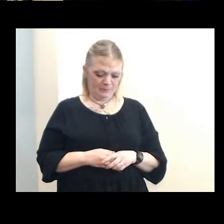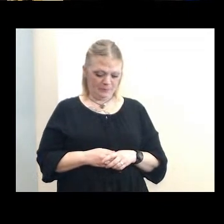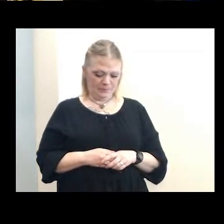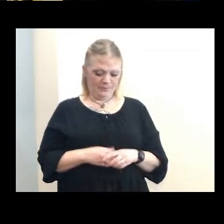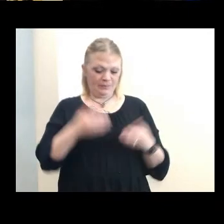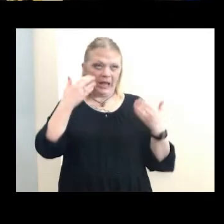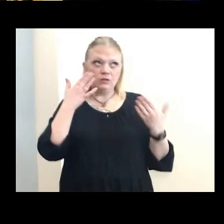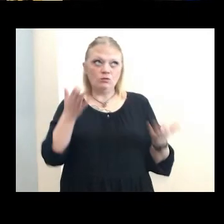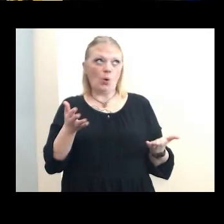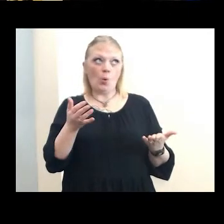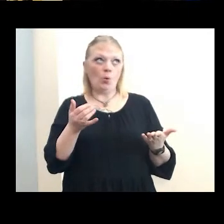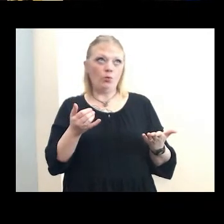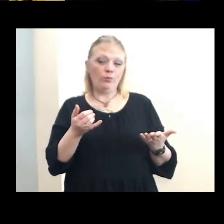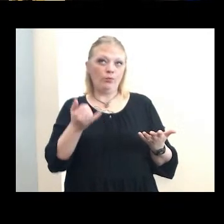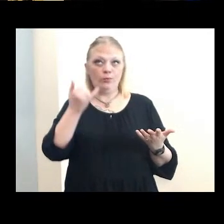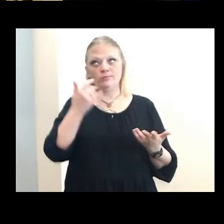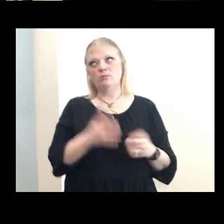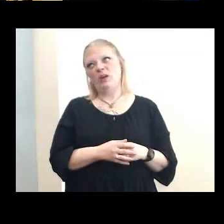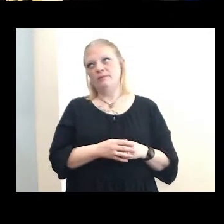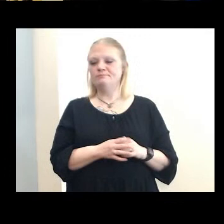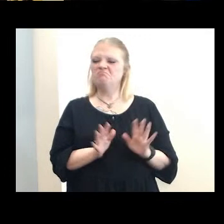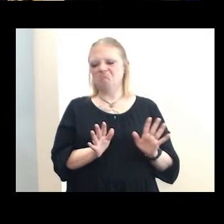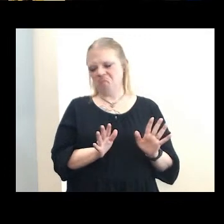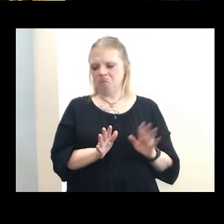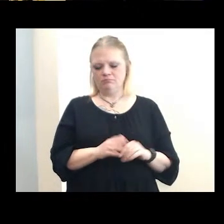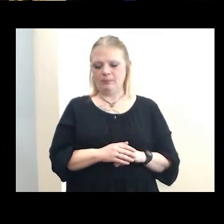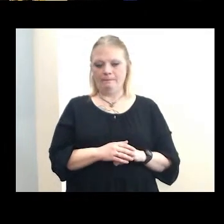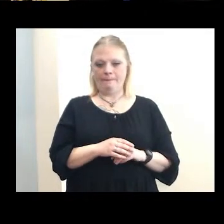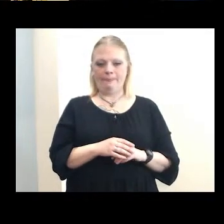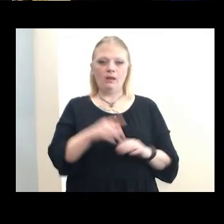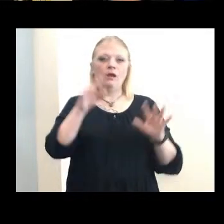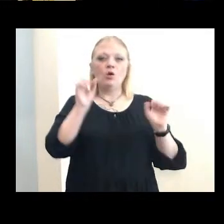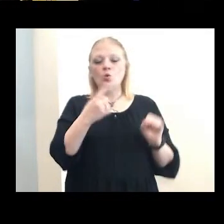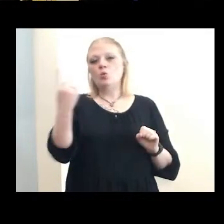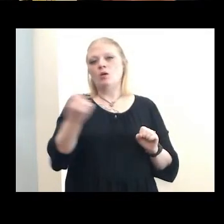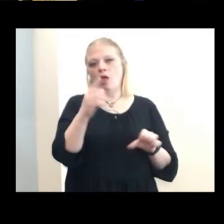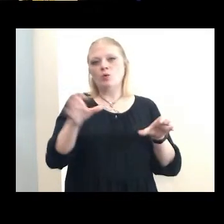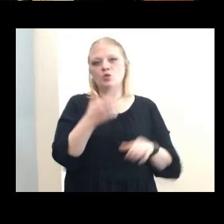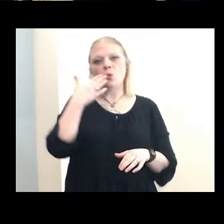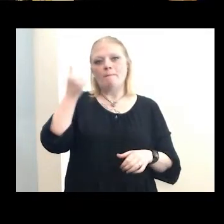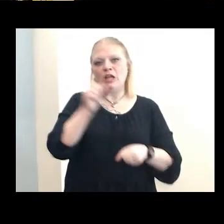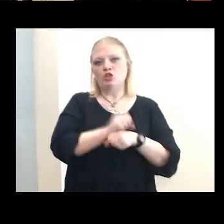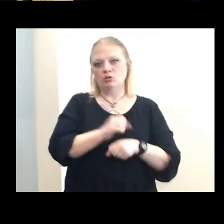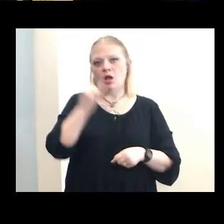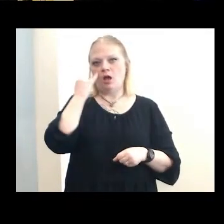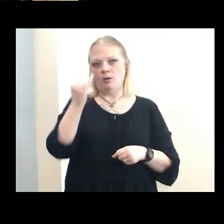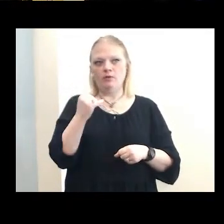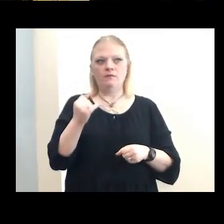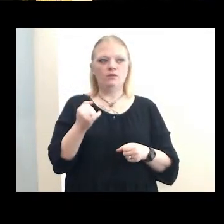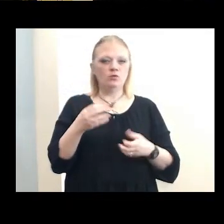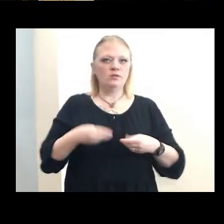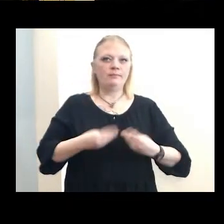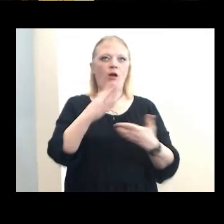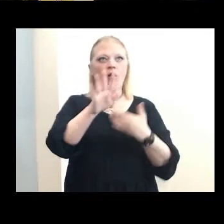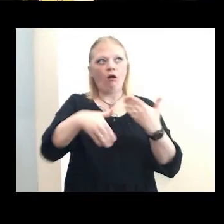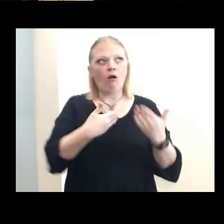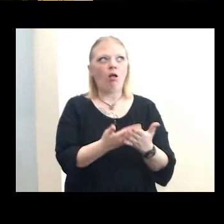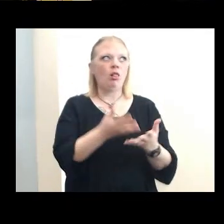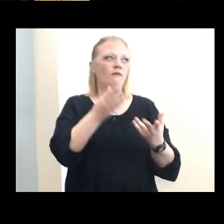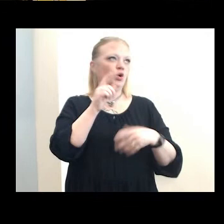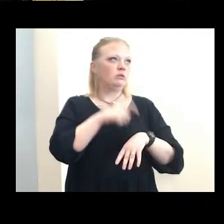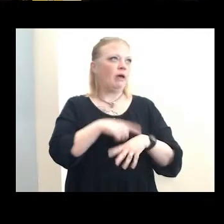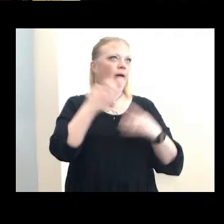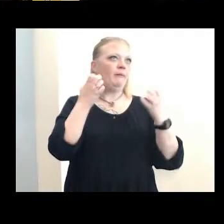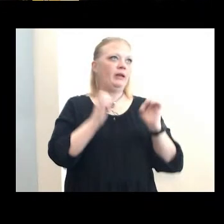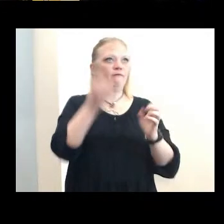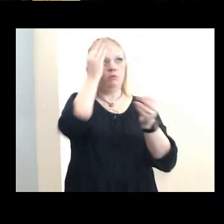I don't know if they could have done, well, let's put it this way. Mike, you could always do a better job if you constantly spend all your time and effort trying to get information out. I